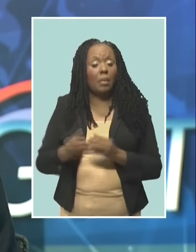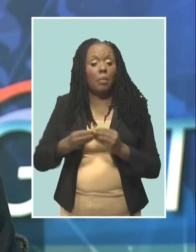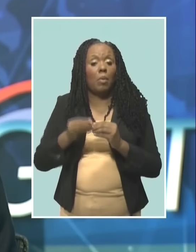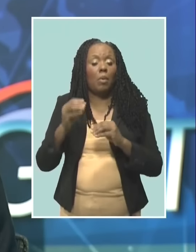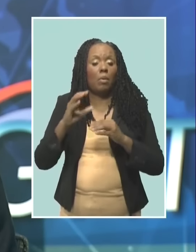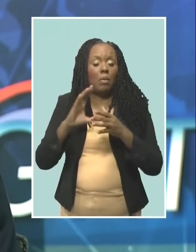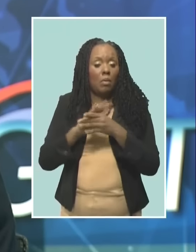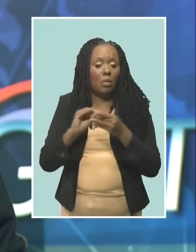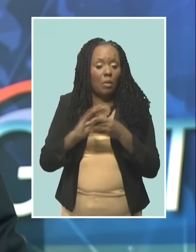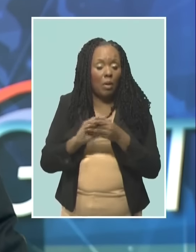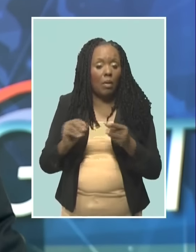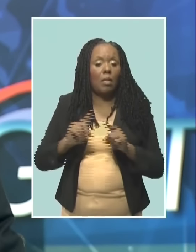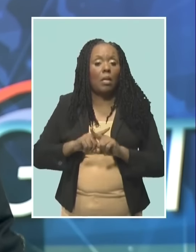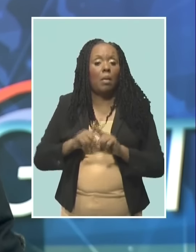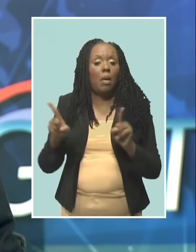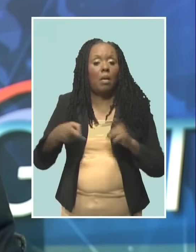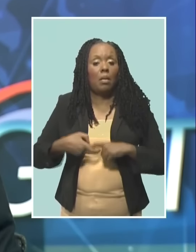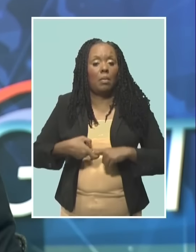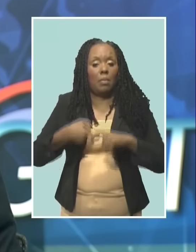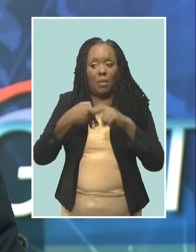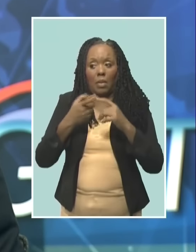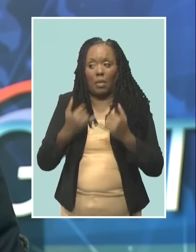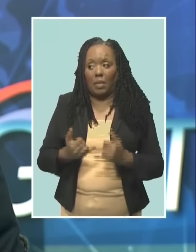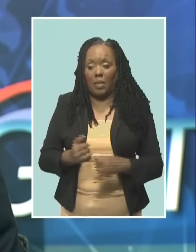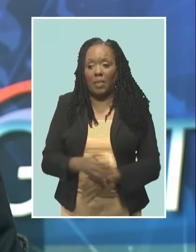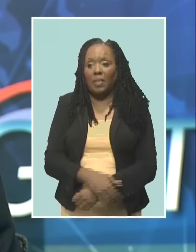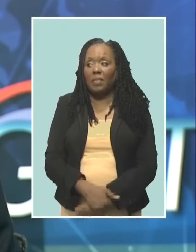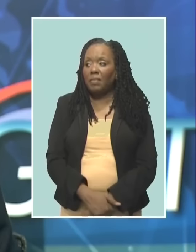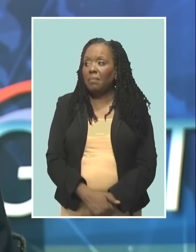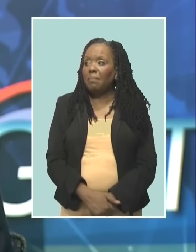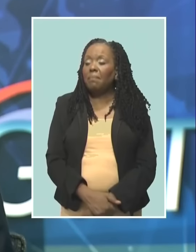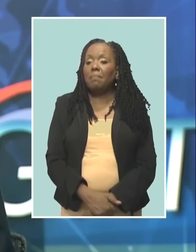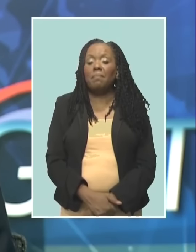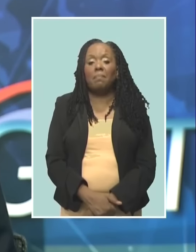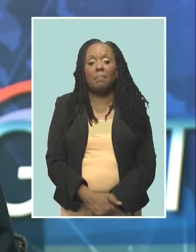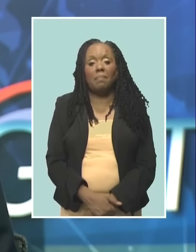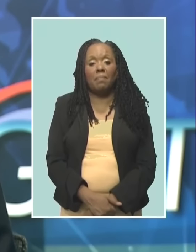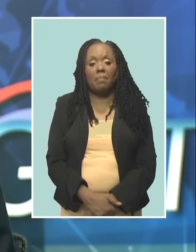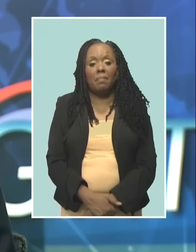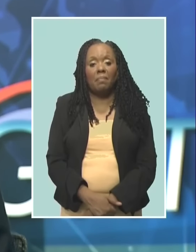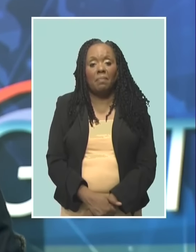Concern about the continuing stigma associated with mental health.